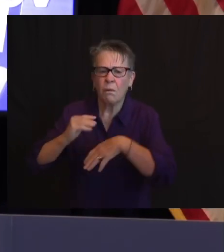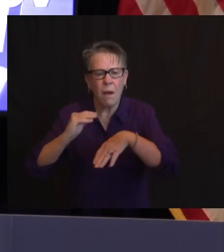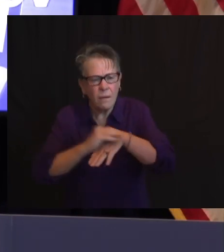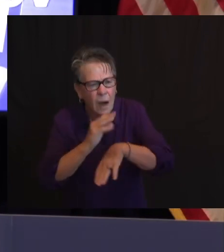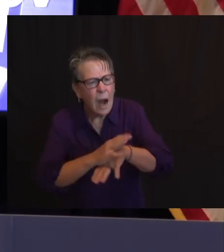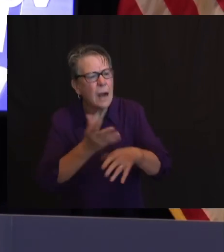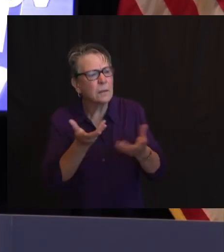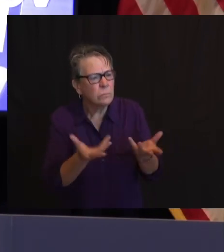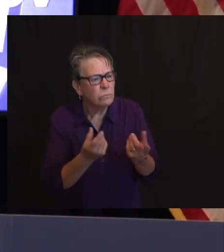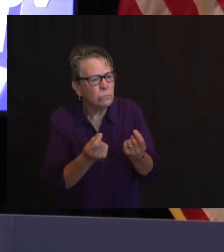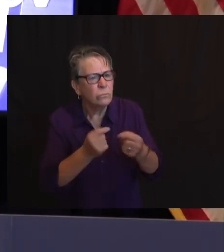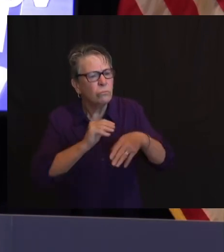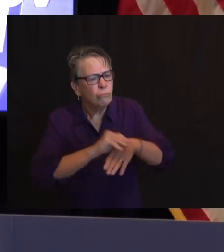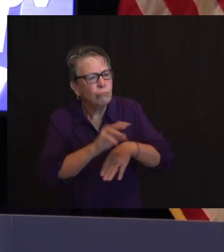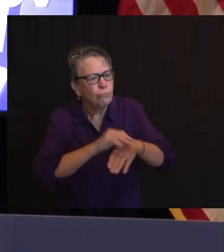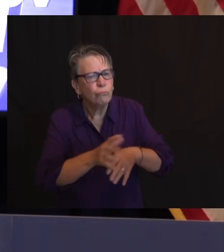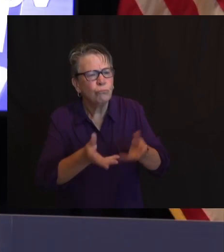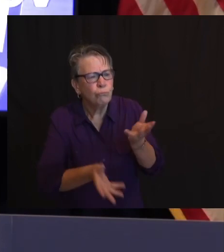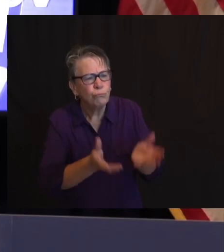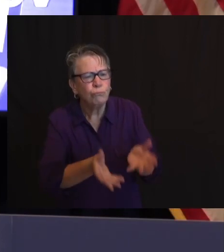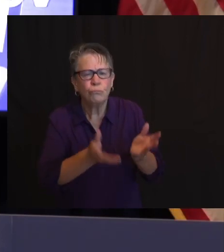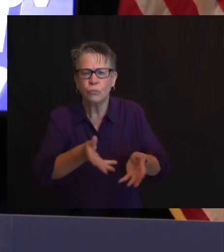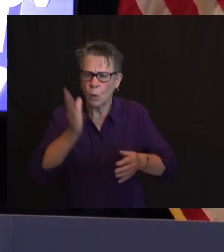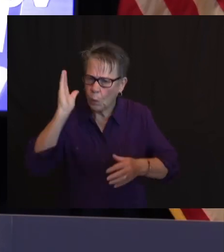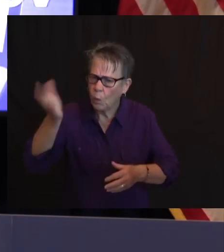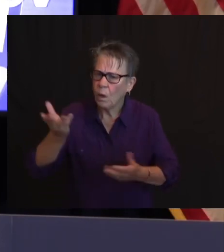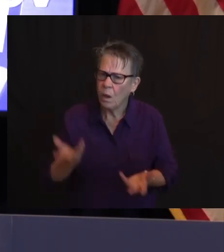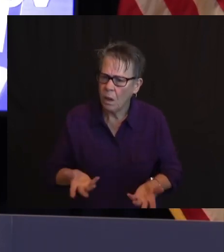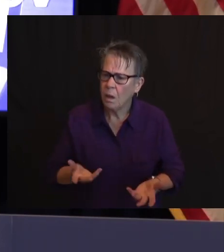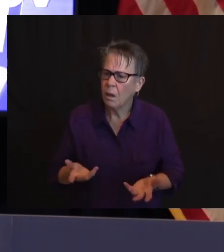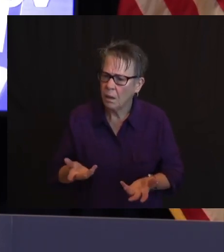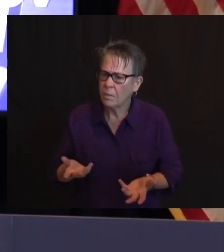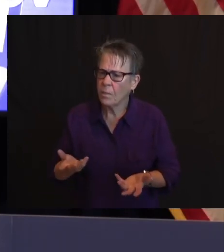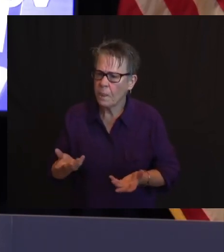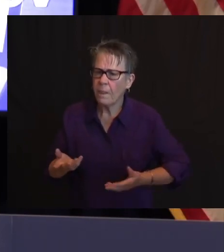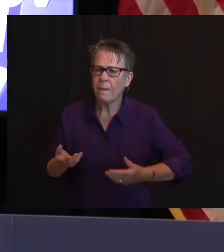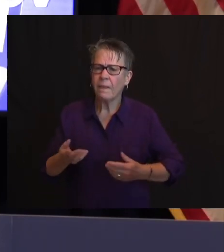Health Cares helpline at